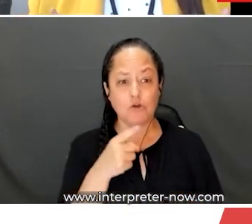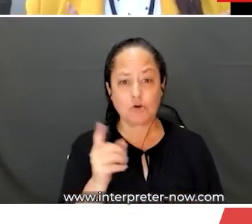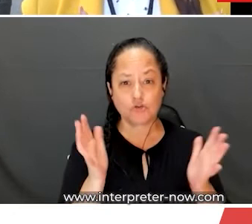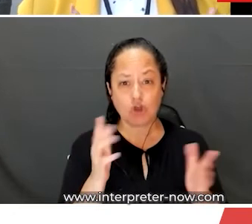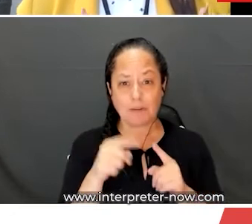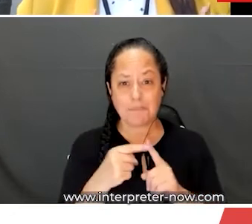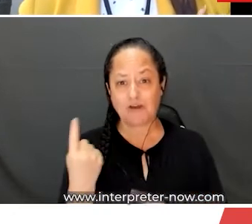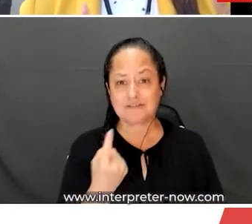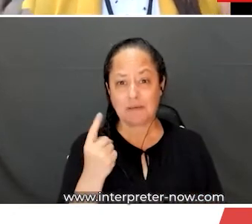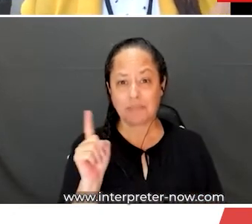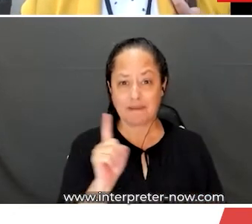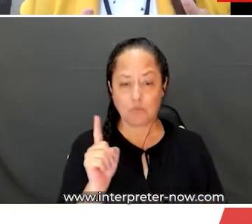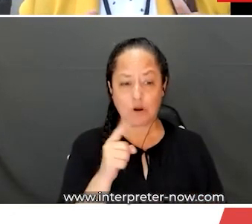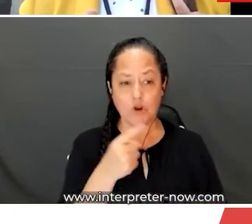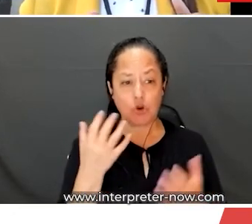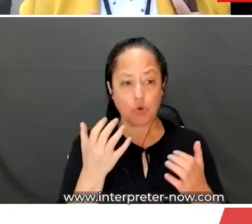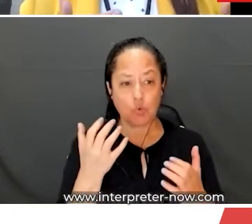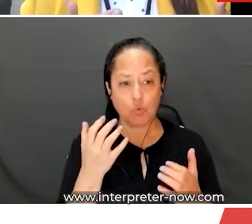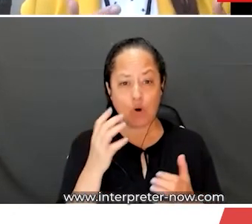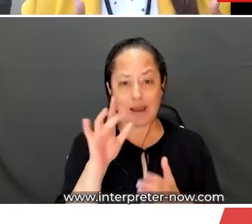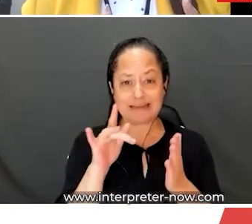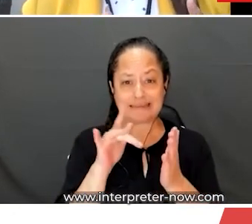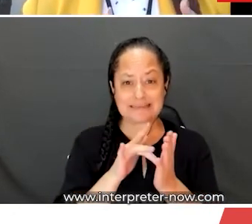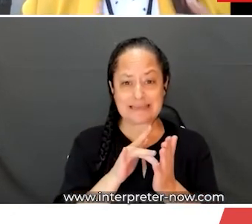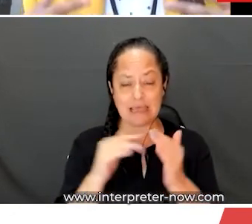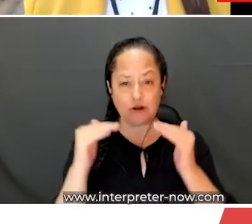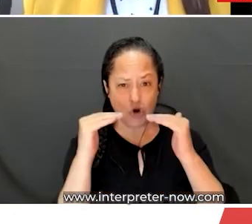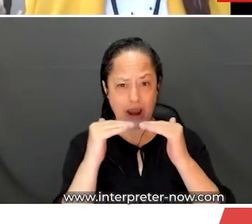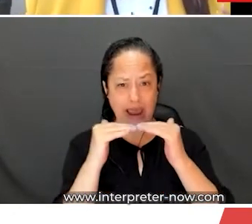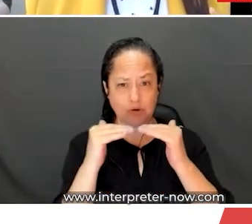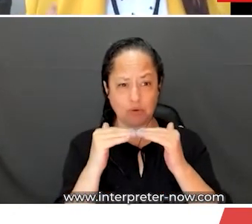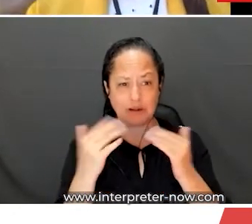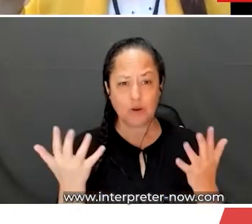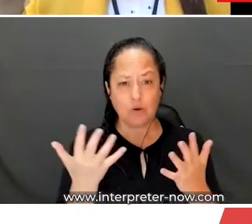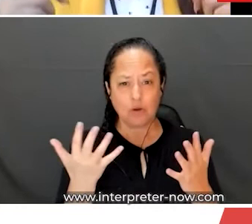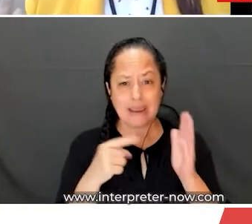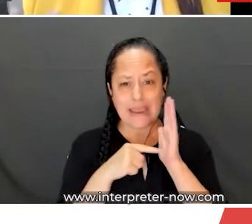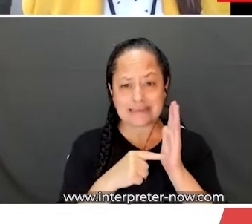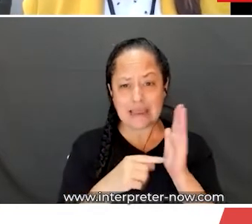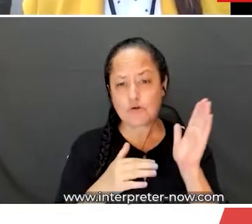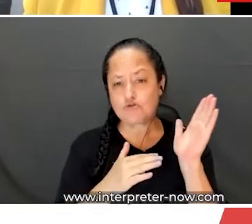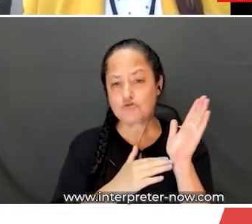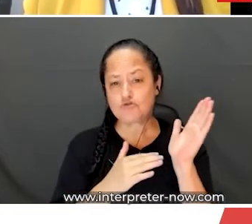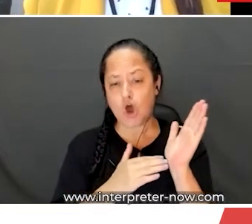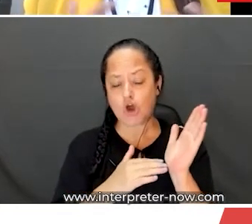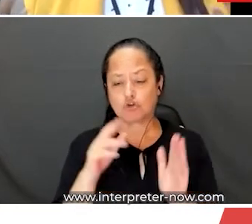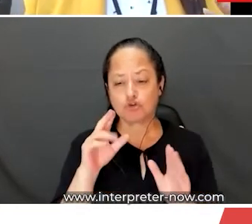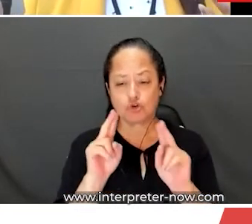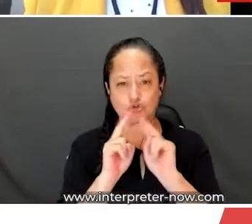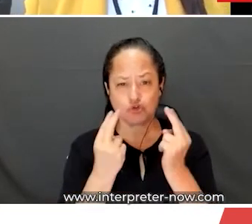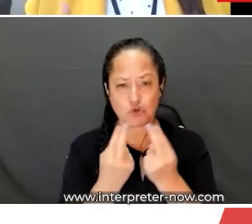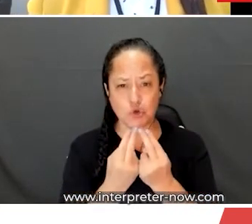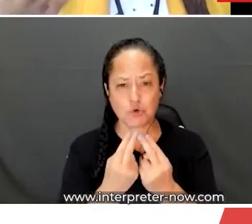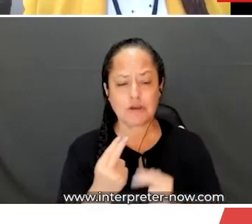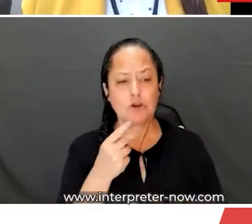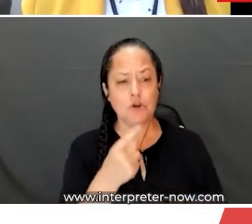about something where you want to center equity in this, but what is so this is an example of a doctors union. And I said, okay,